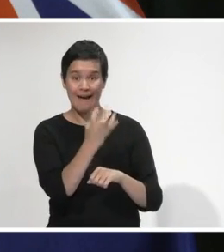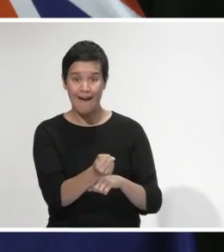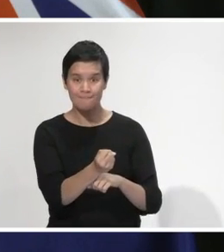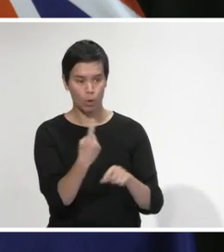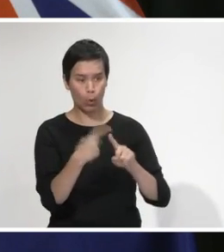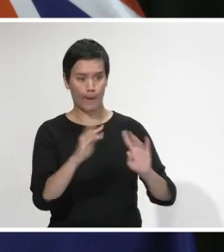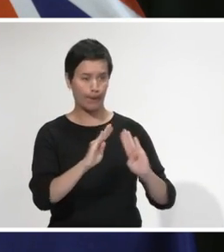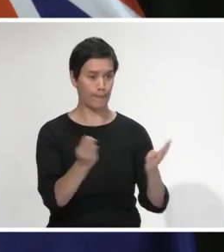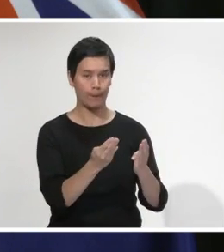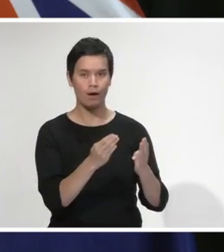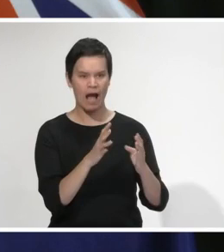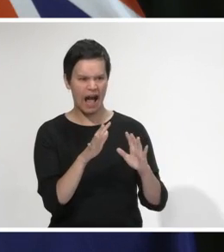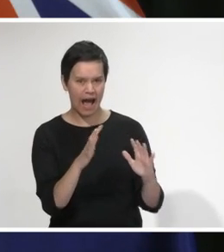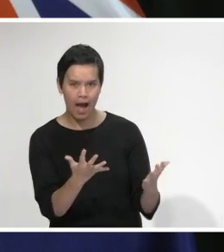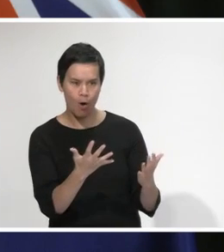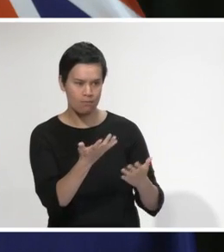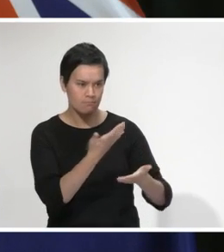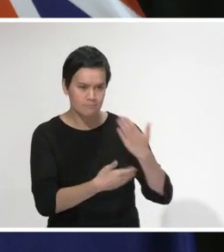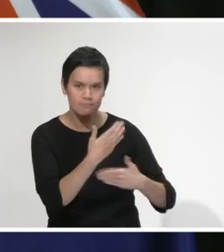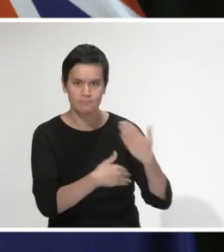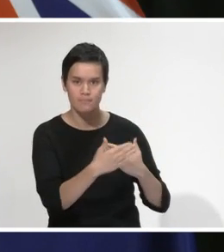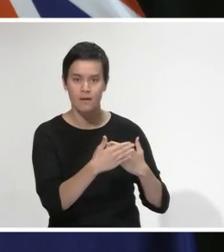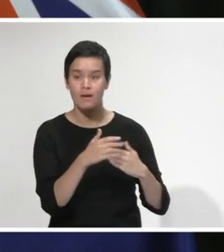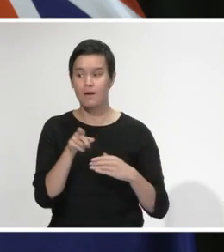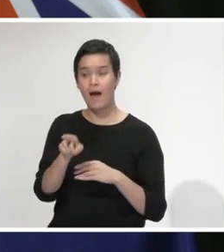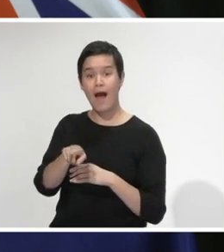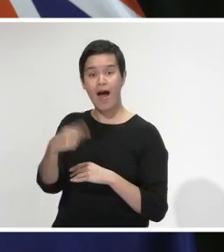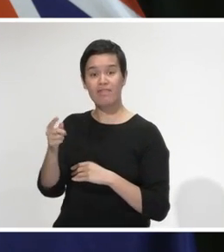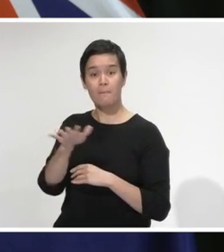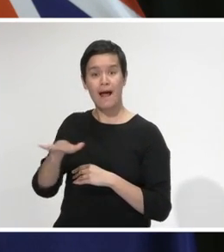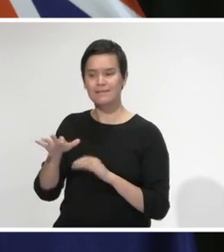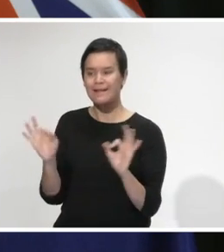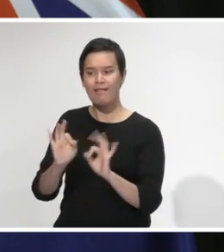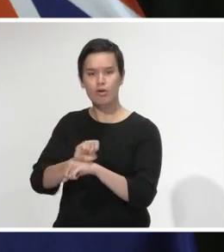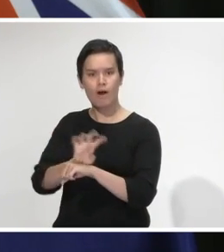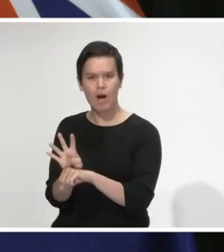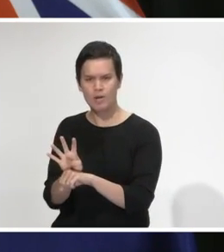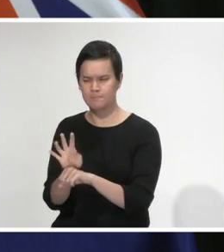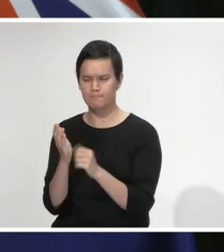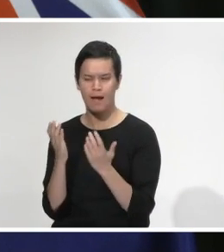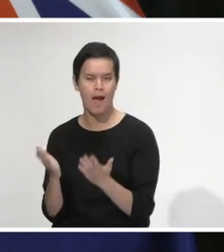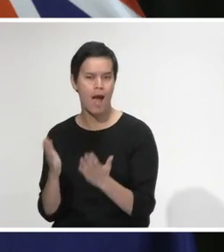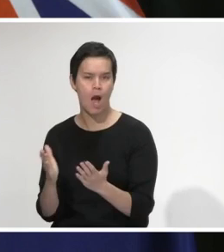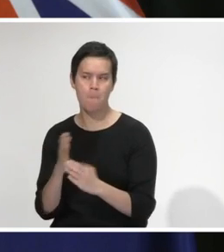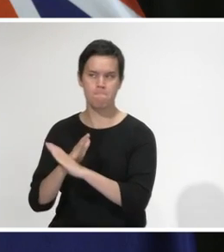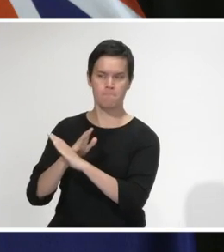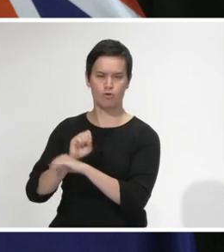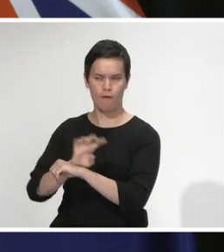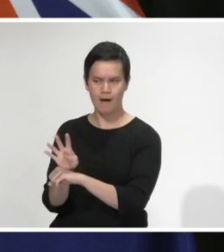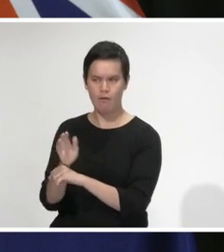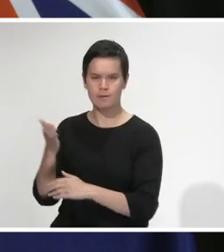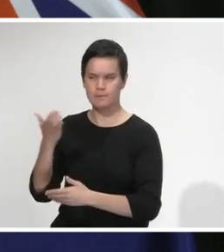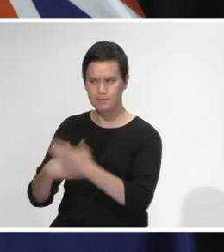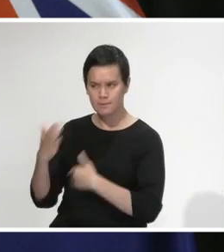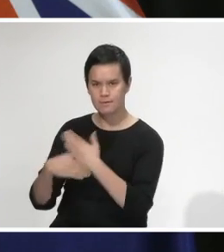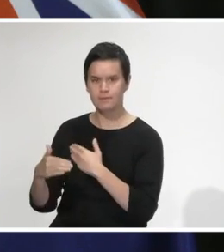look at some facilities that might be similar where they haven't had cases. And my hope is to do this in conjunction with the Aged Care Association,